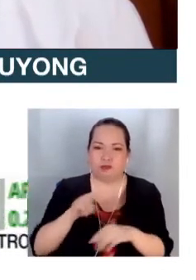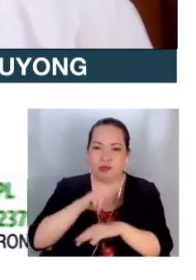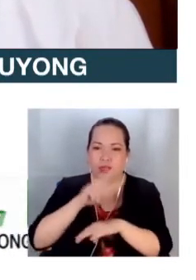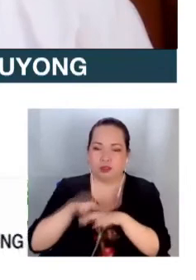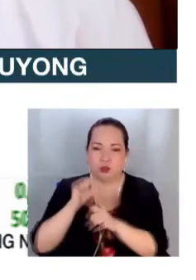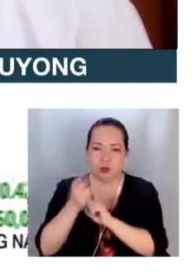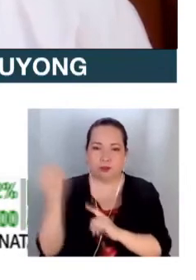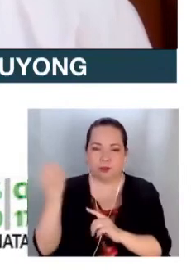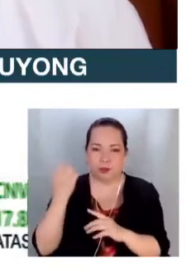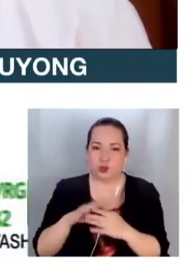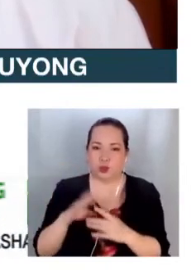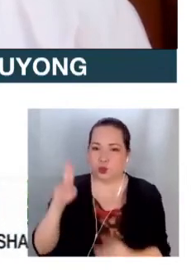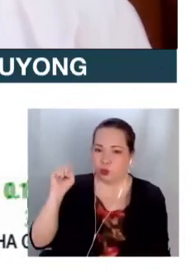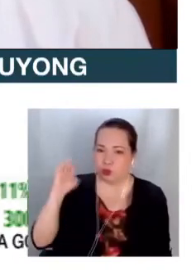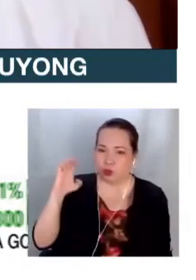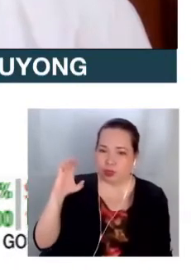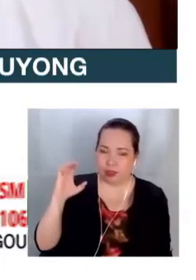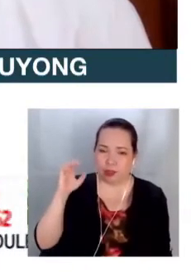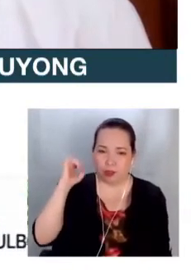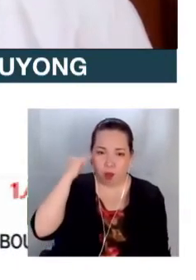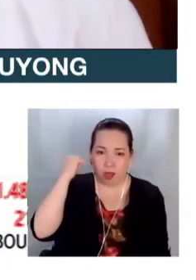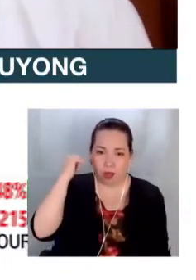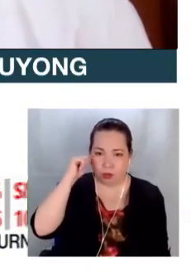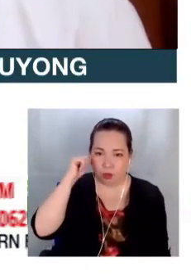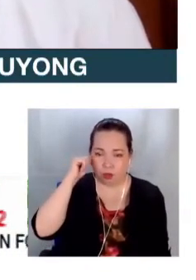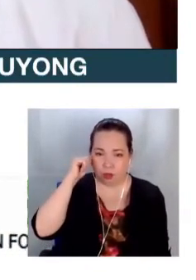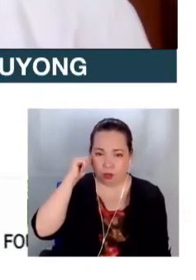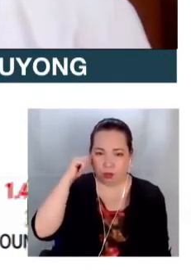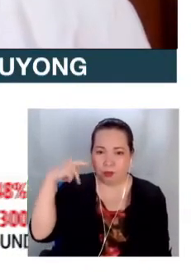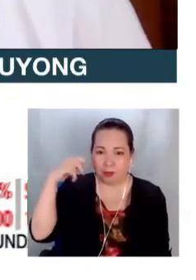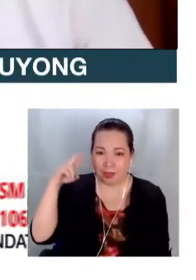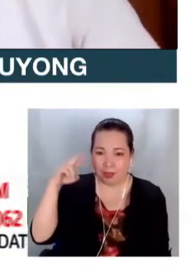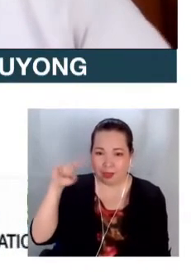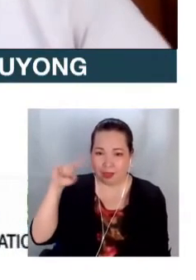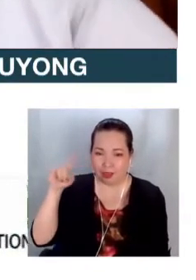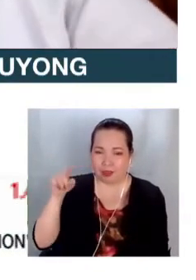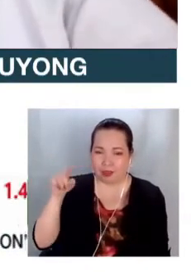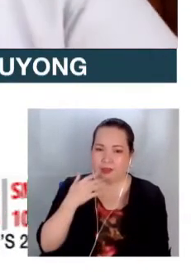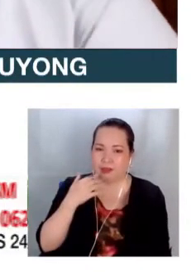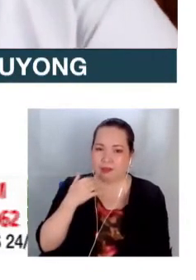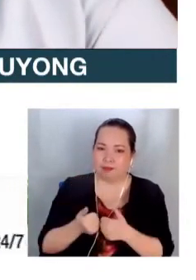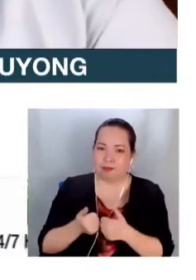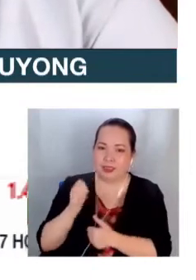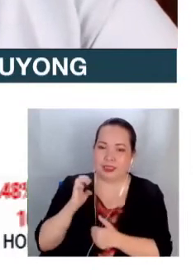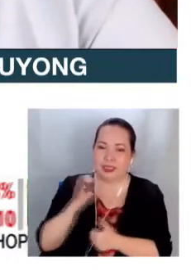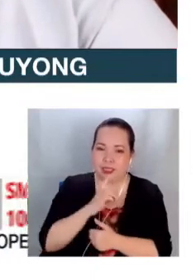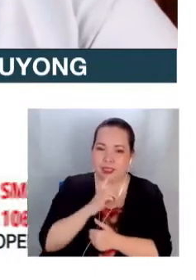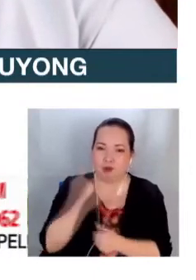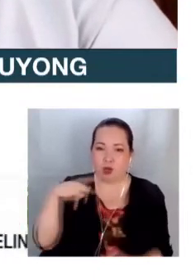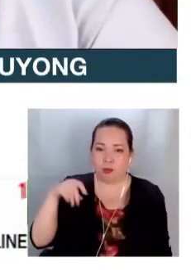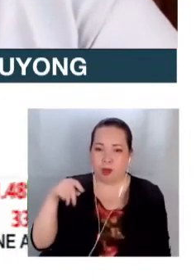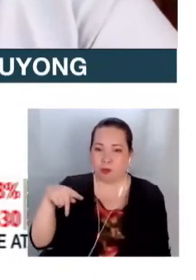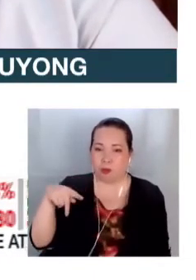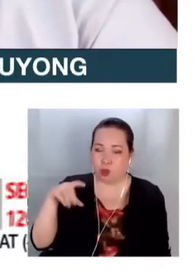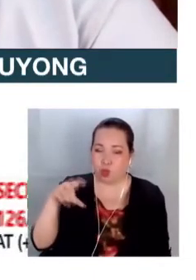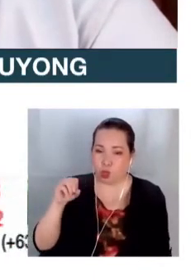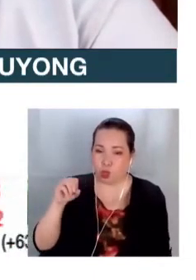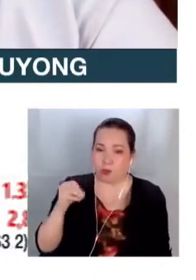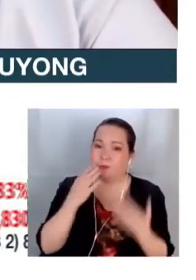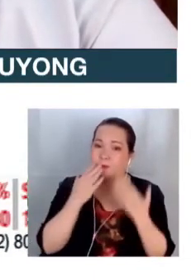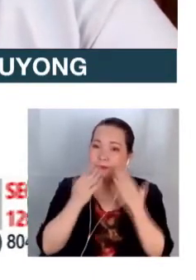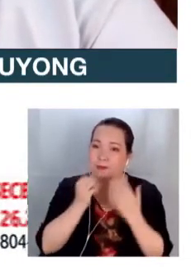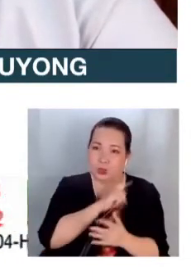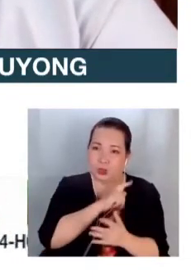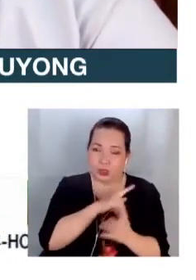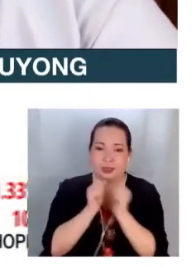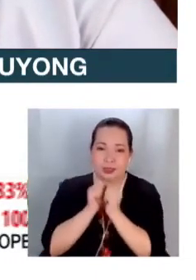Undersecretary Juan Antonio Perez III, Executive Director of POPCOM, we appreciate you joining us this morning.